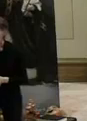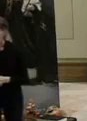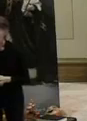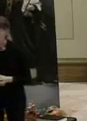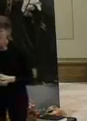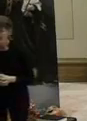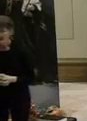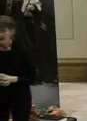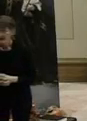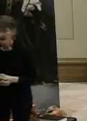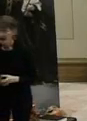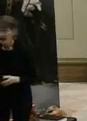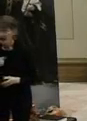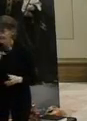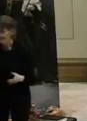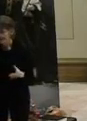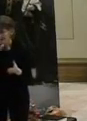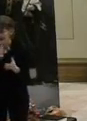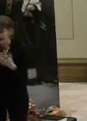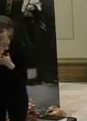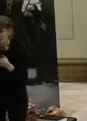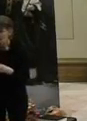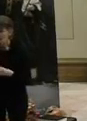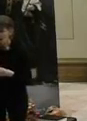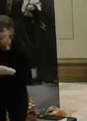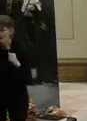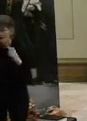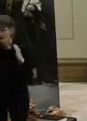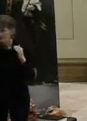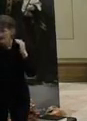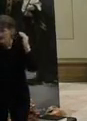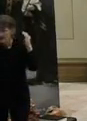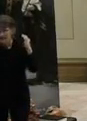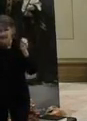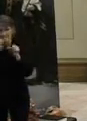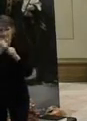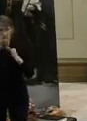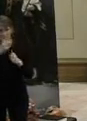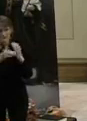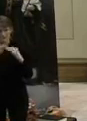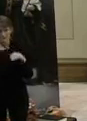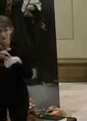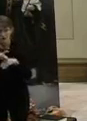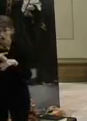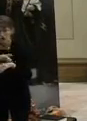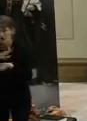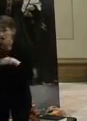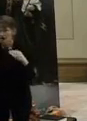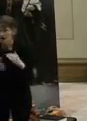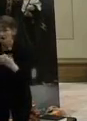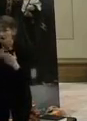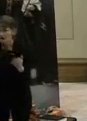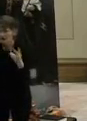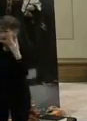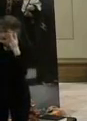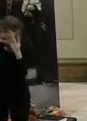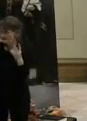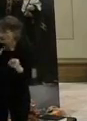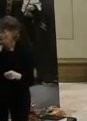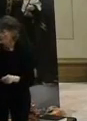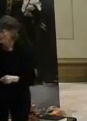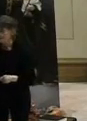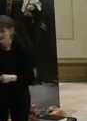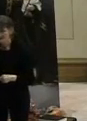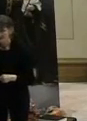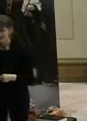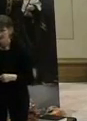baptism. I believe in one God, the Father Almighty, maker of heaven and earth, of all things